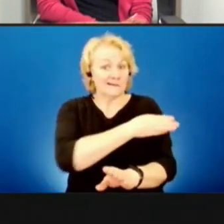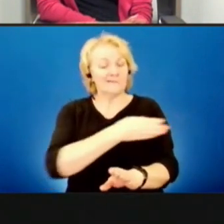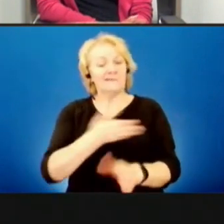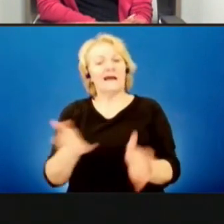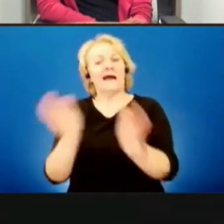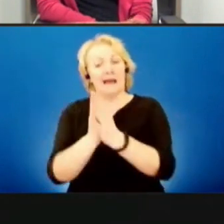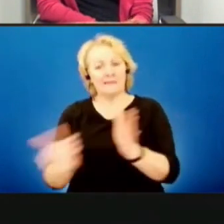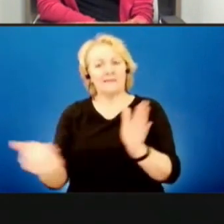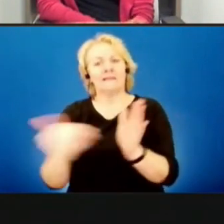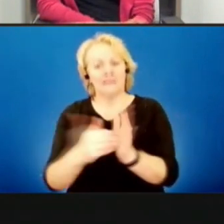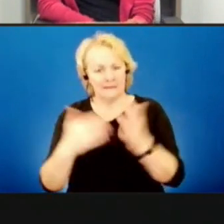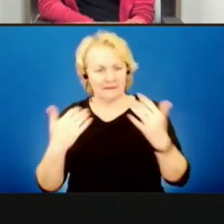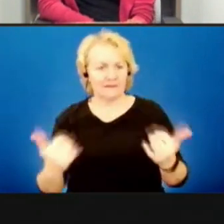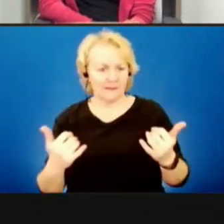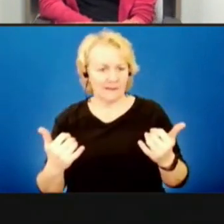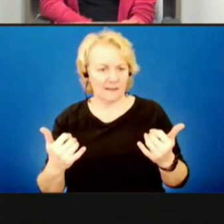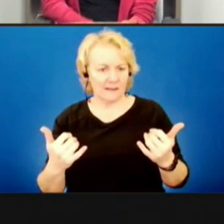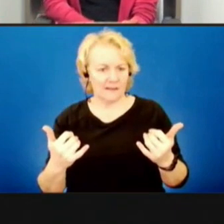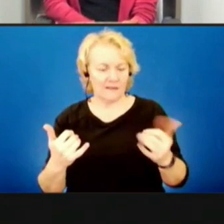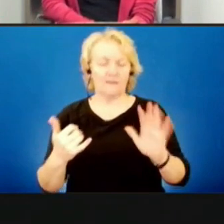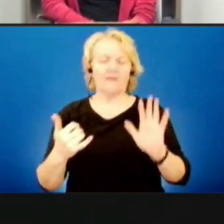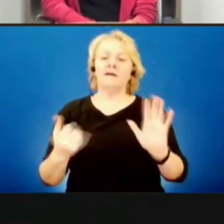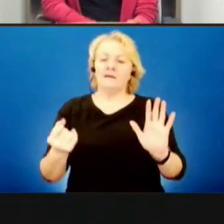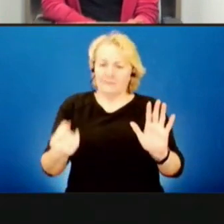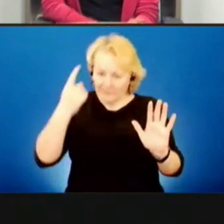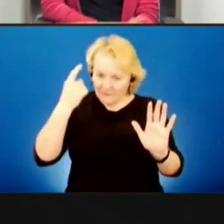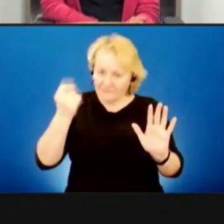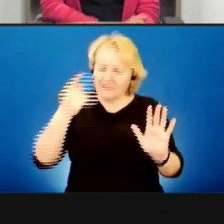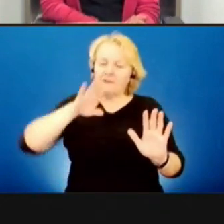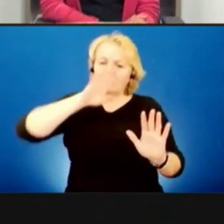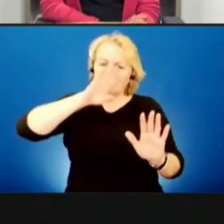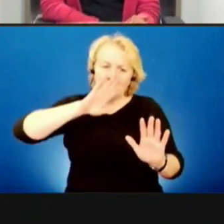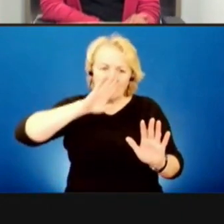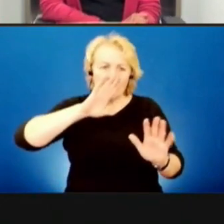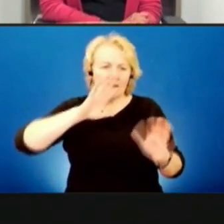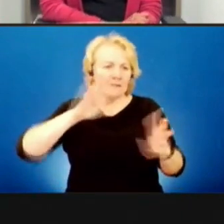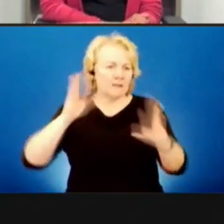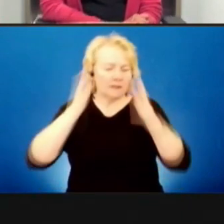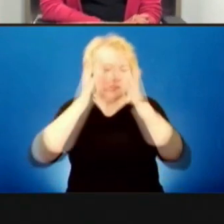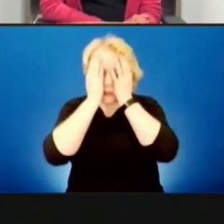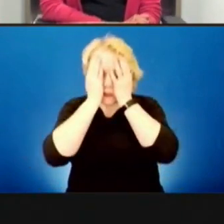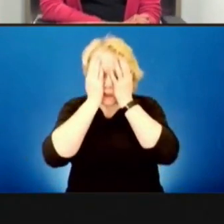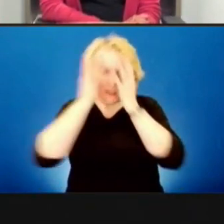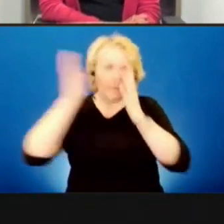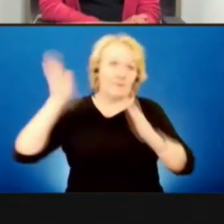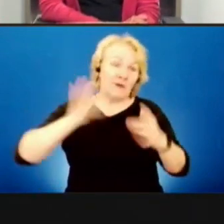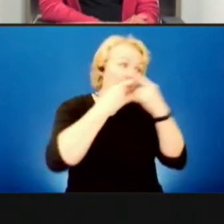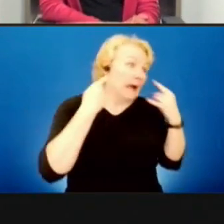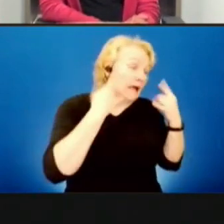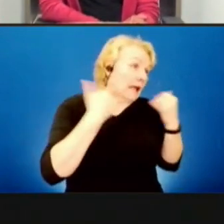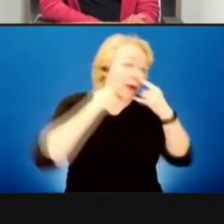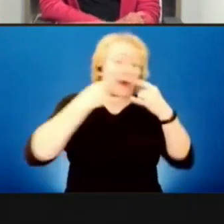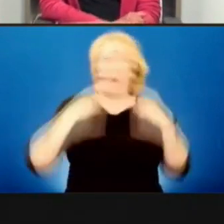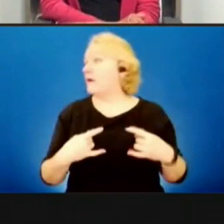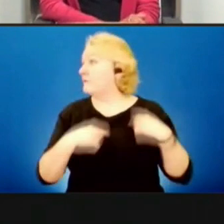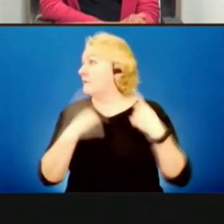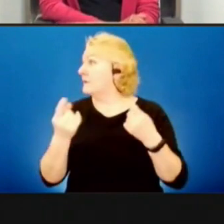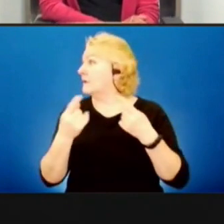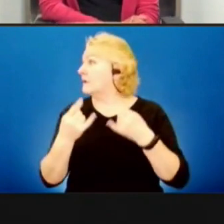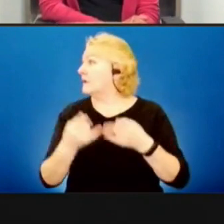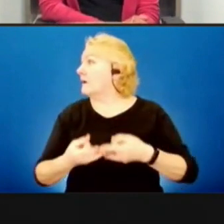now. Again, I understand the frustration of having to put a mask back on, but we have a